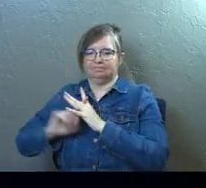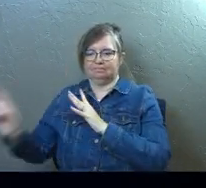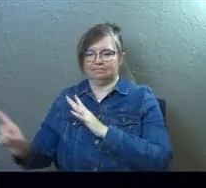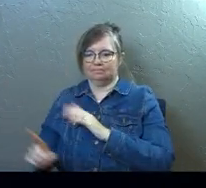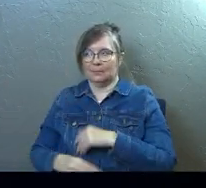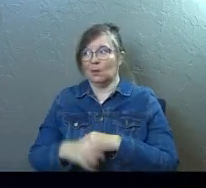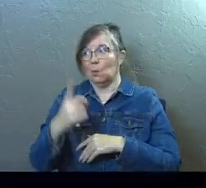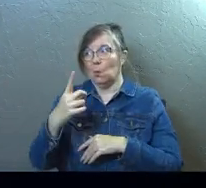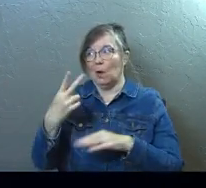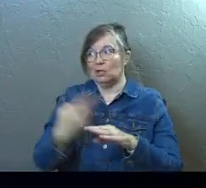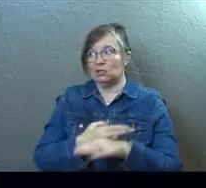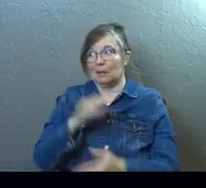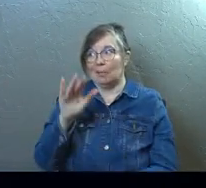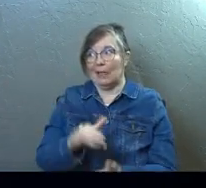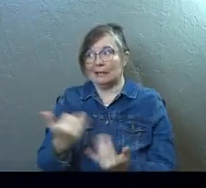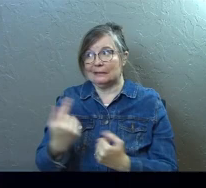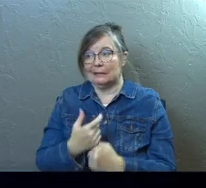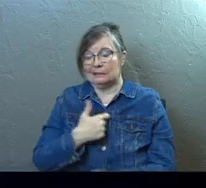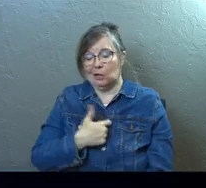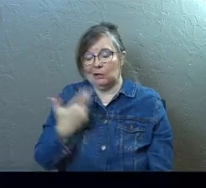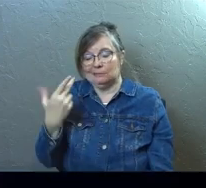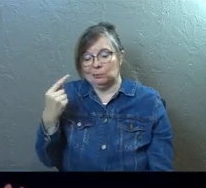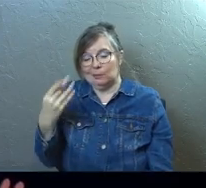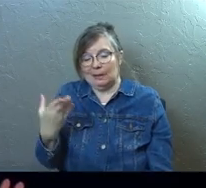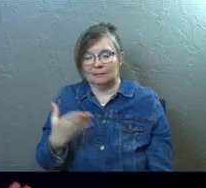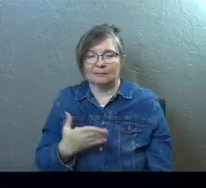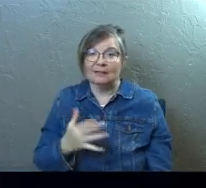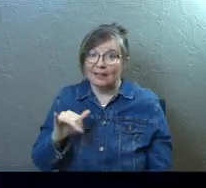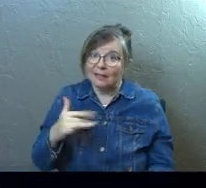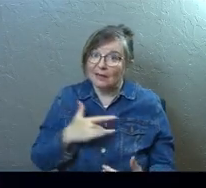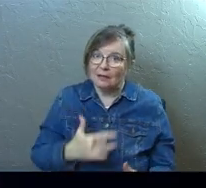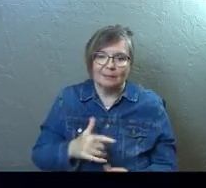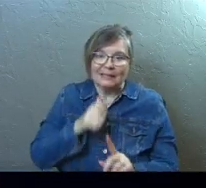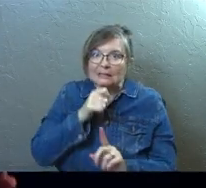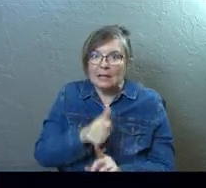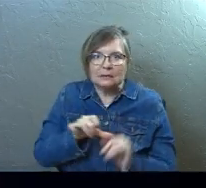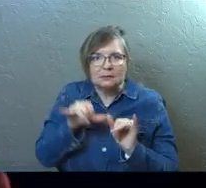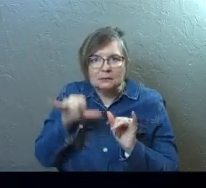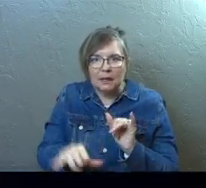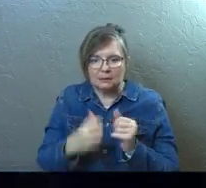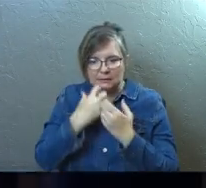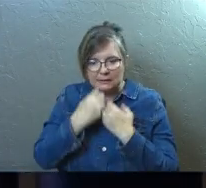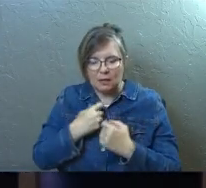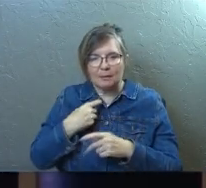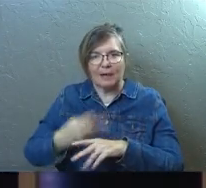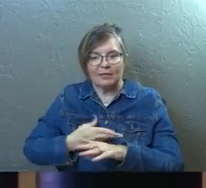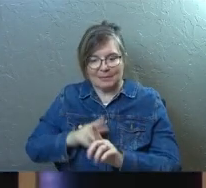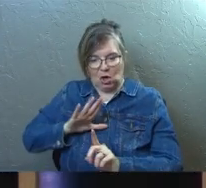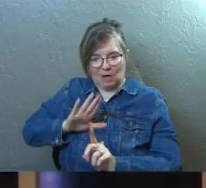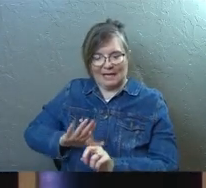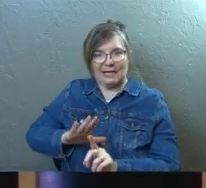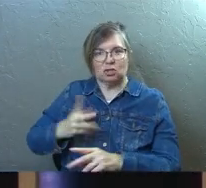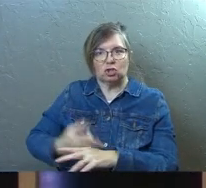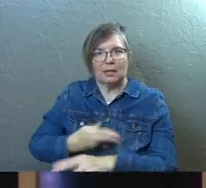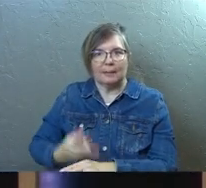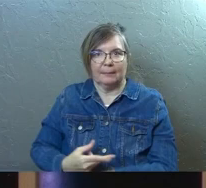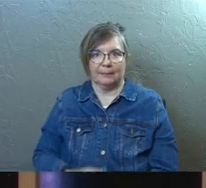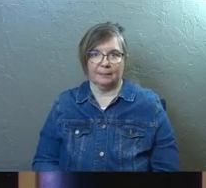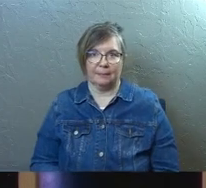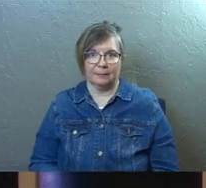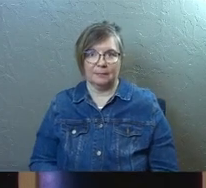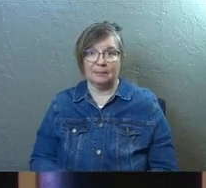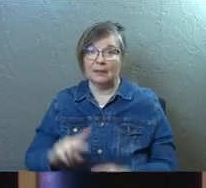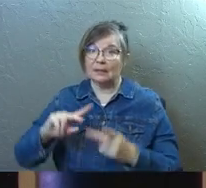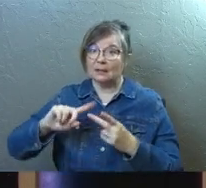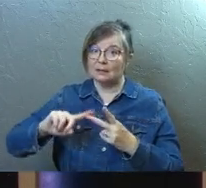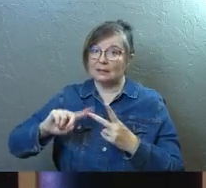sake. You're one sheep down. I mean, that's how that's going to go. He doesn't because he cares about the sheep. They're his sheep.